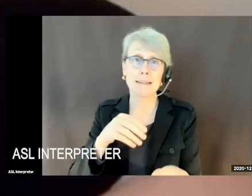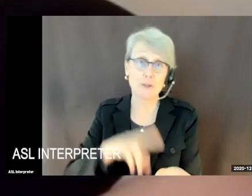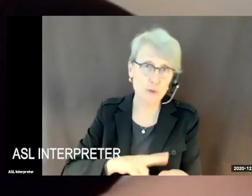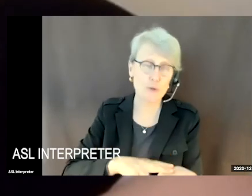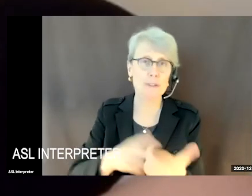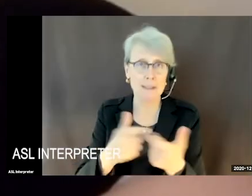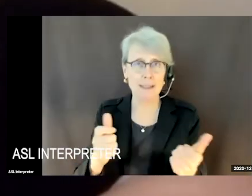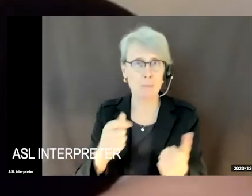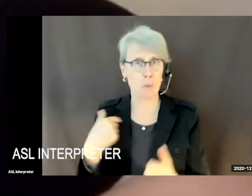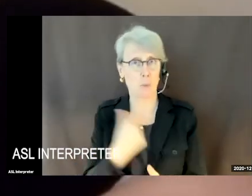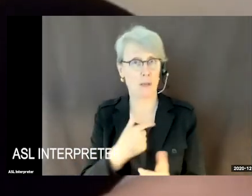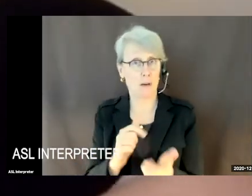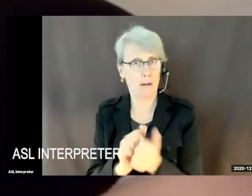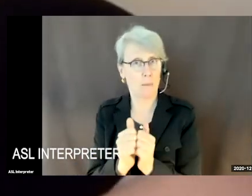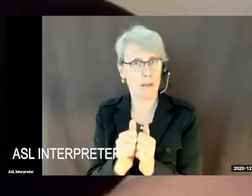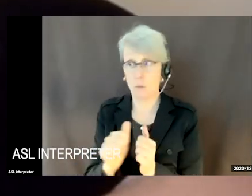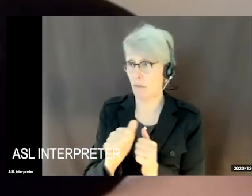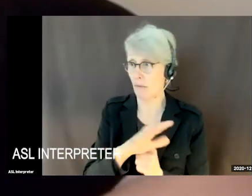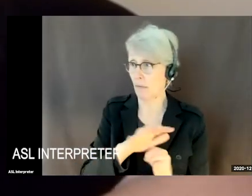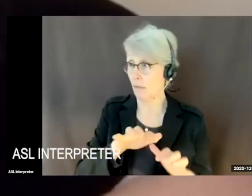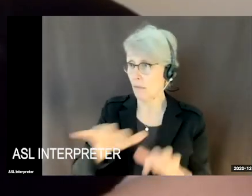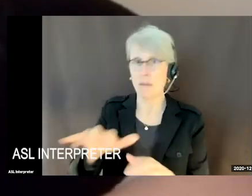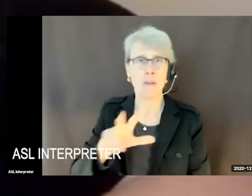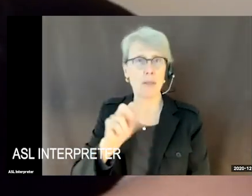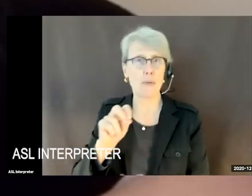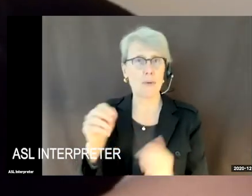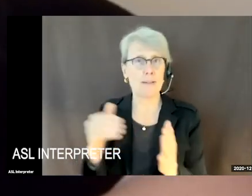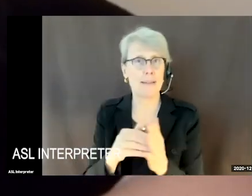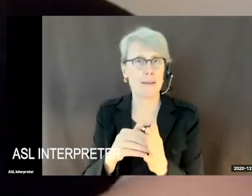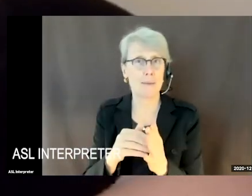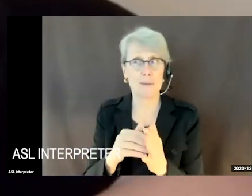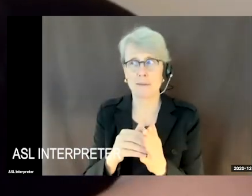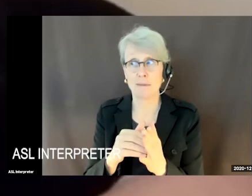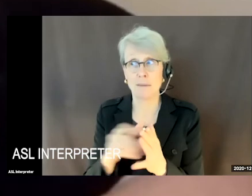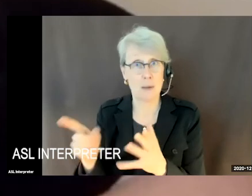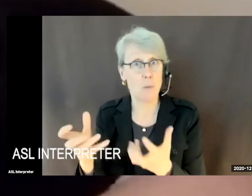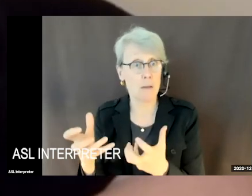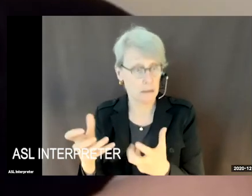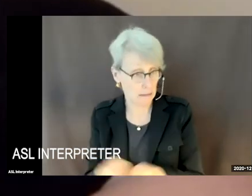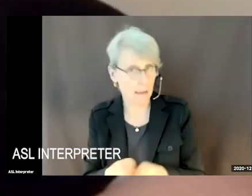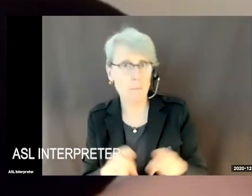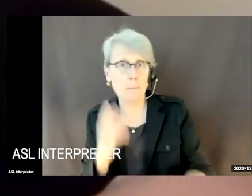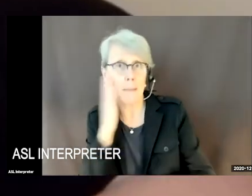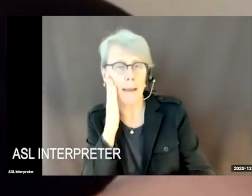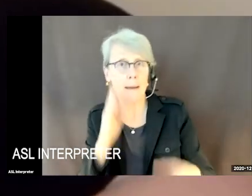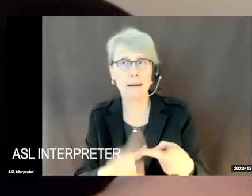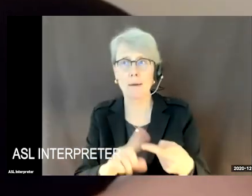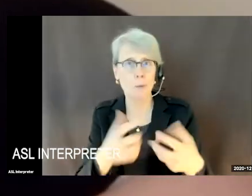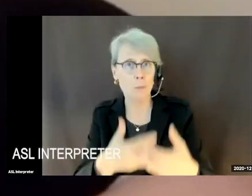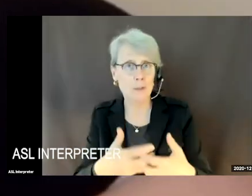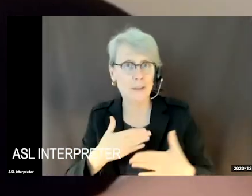competing with 30,000 others for those beds and those ventilators on a first